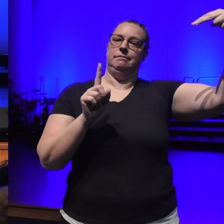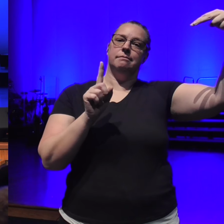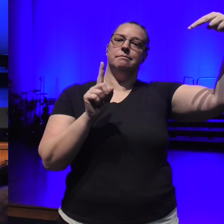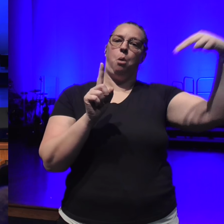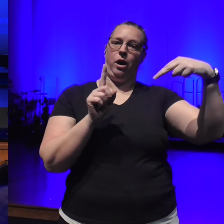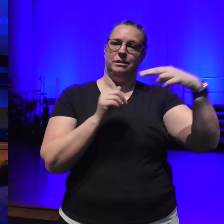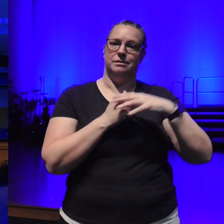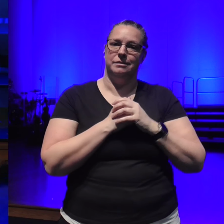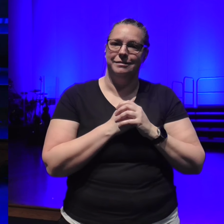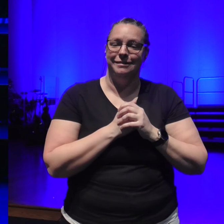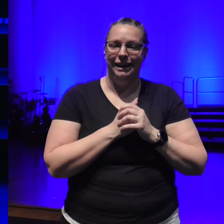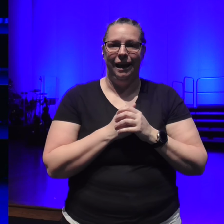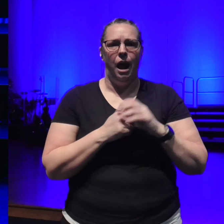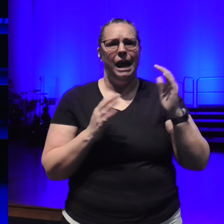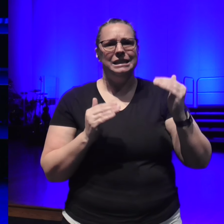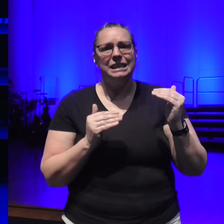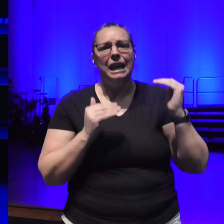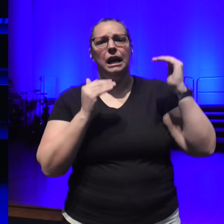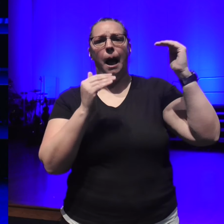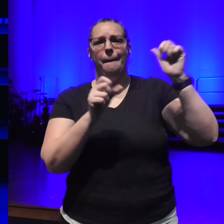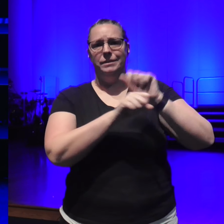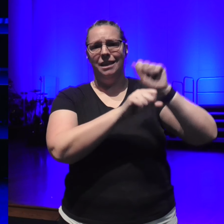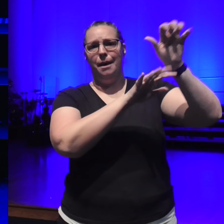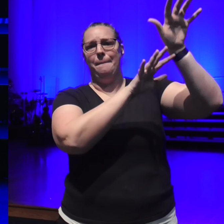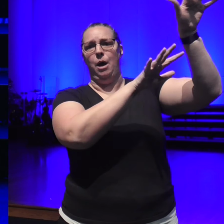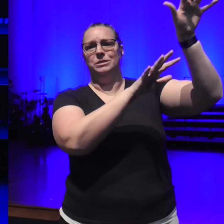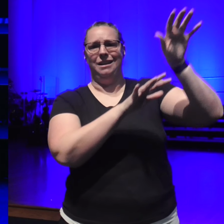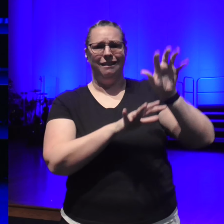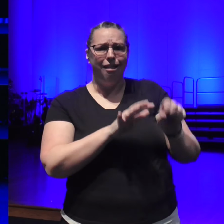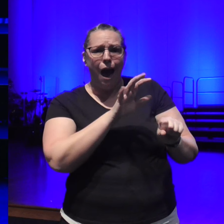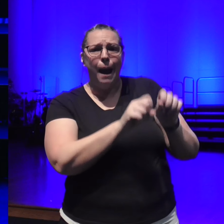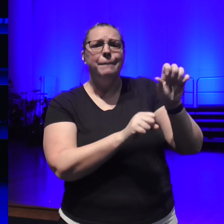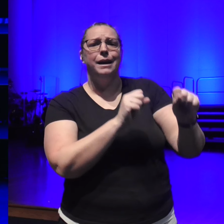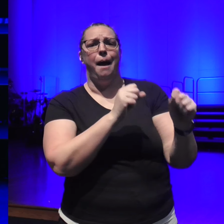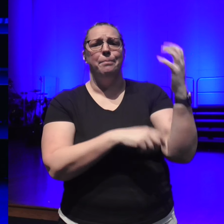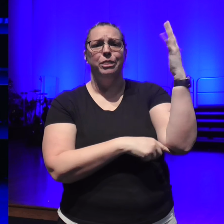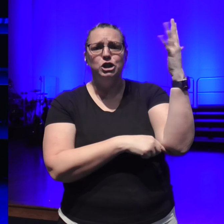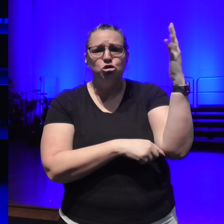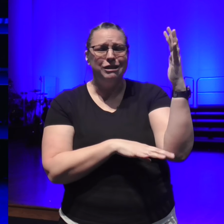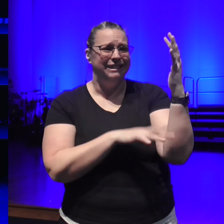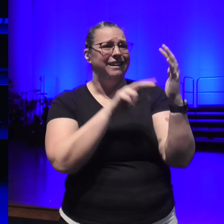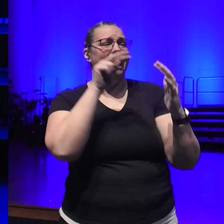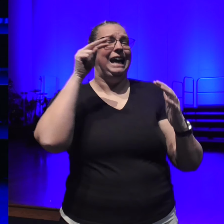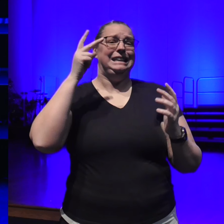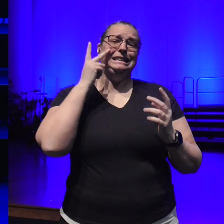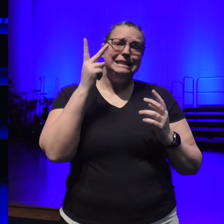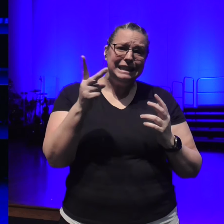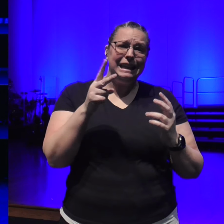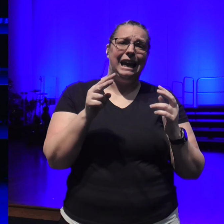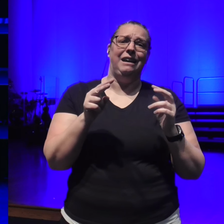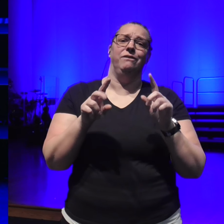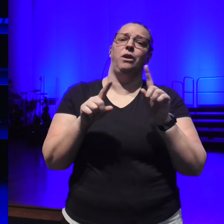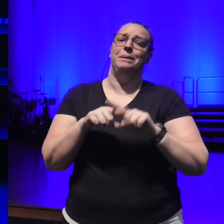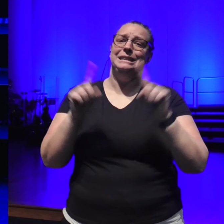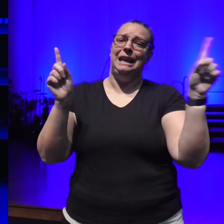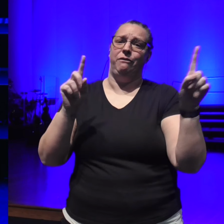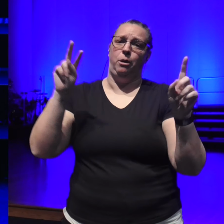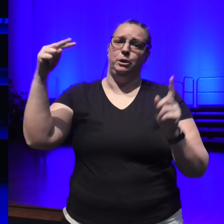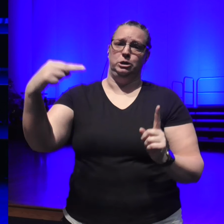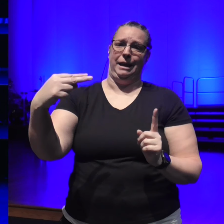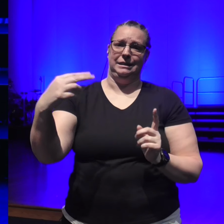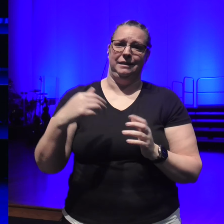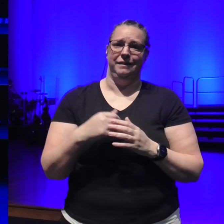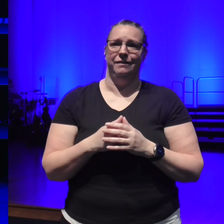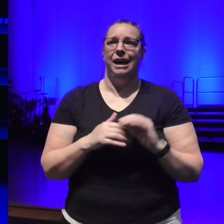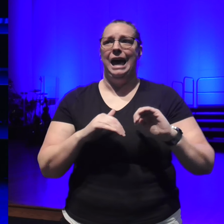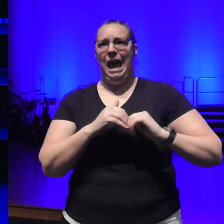there? It's just getting up to that mountaintop, climbing up the tree of your life and seeing things from a clear perspective, seeing how they